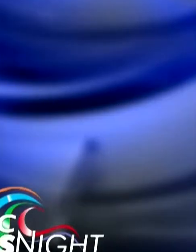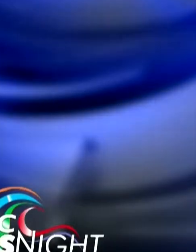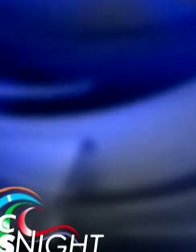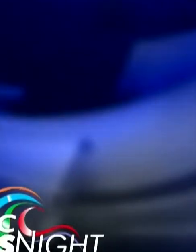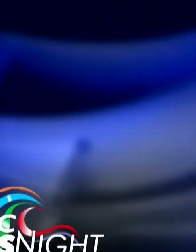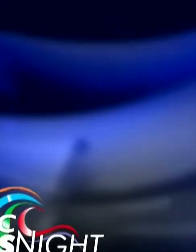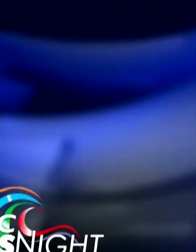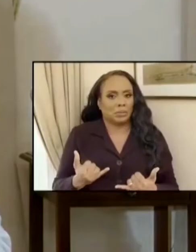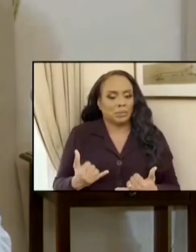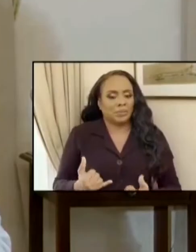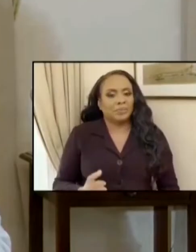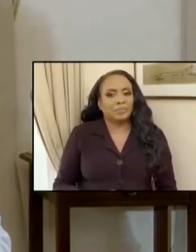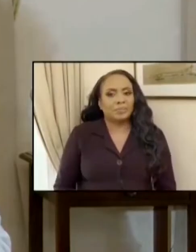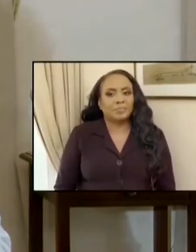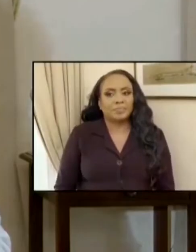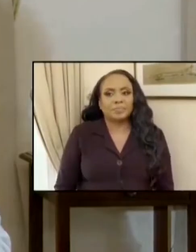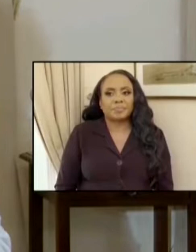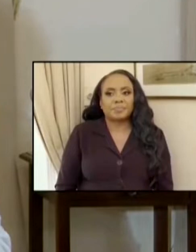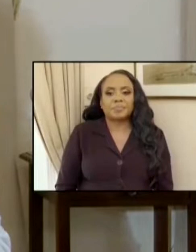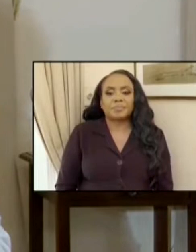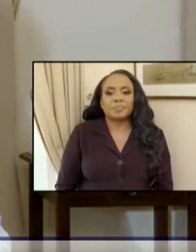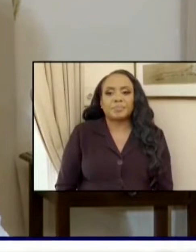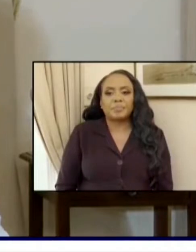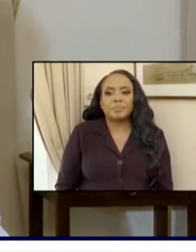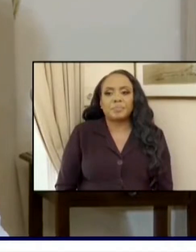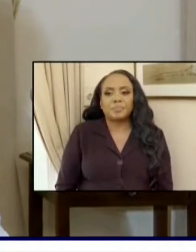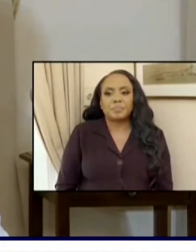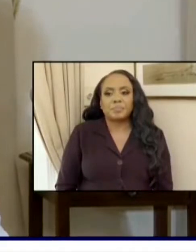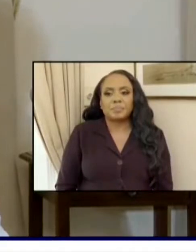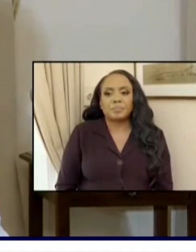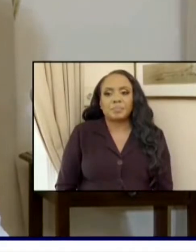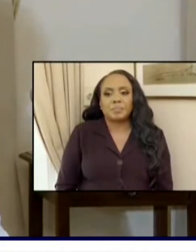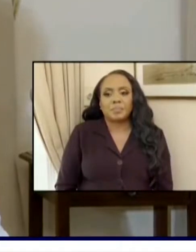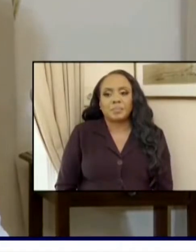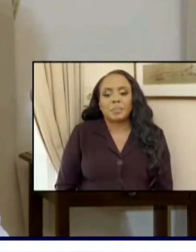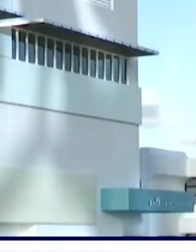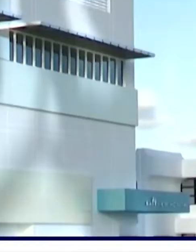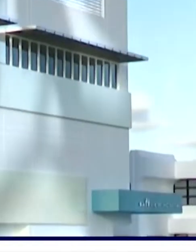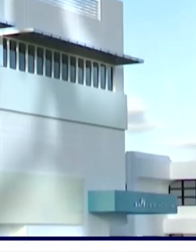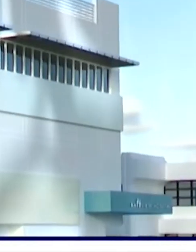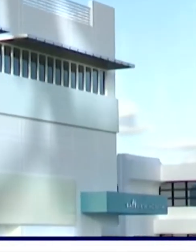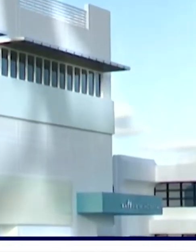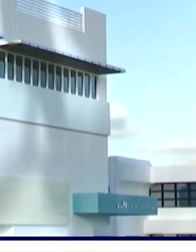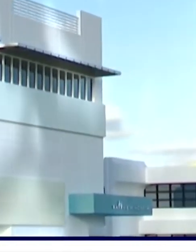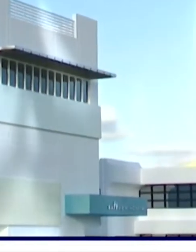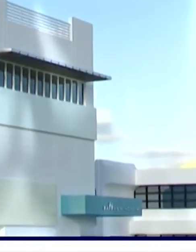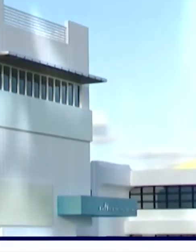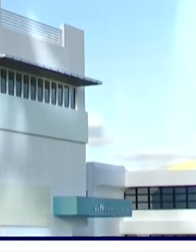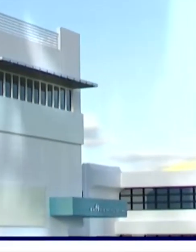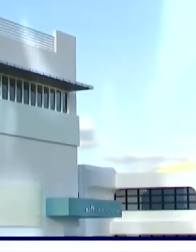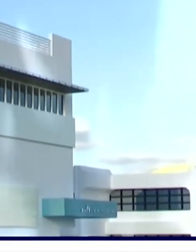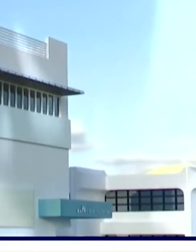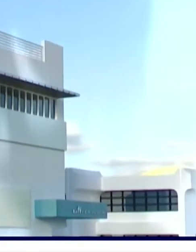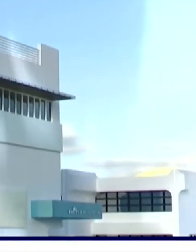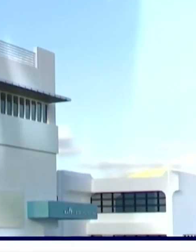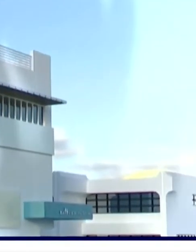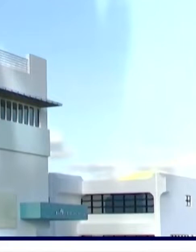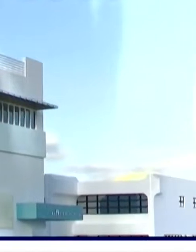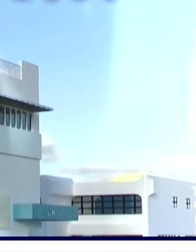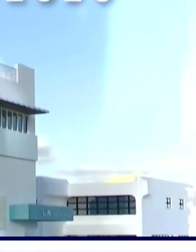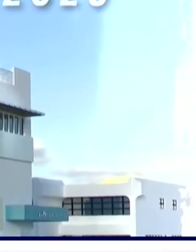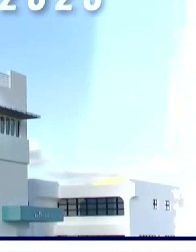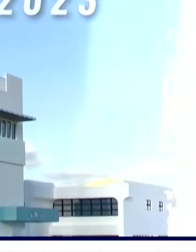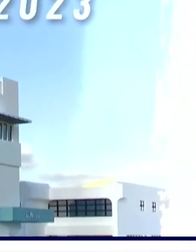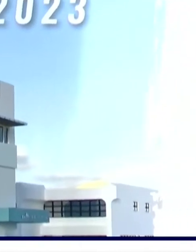In the news tonight, Barbados returning to the International Monetary Fund. Plans to build a multi-million-dollar